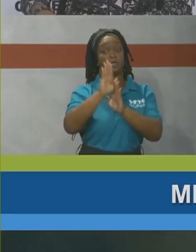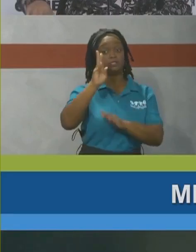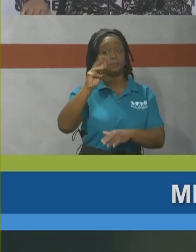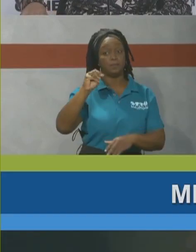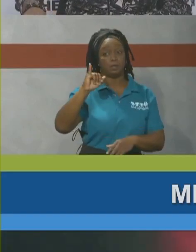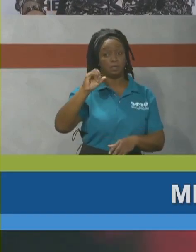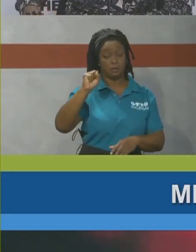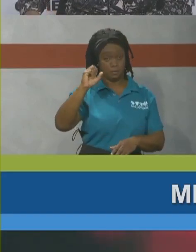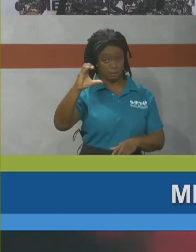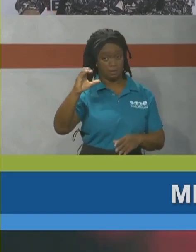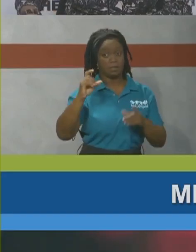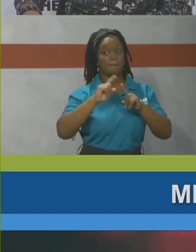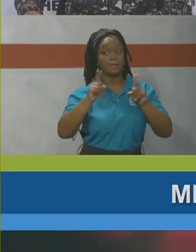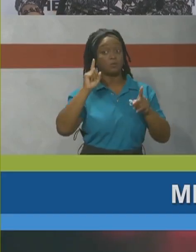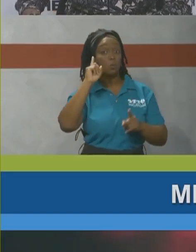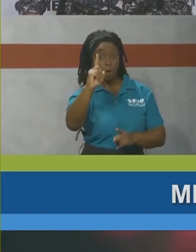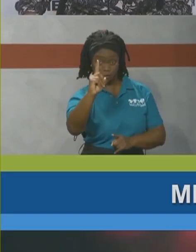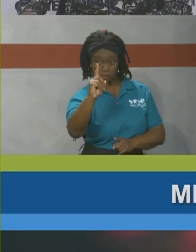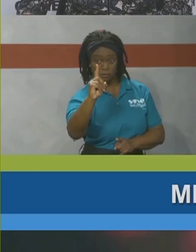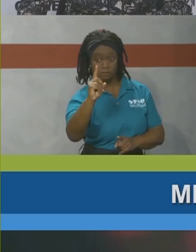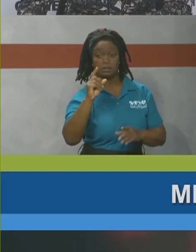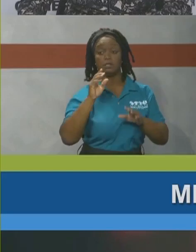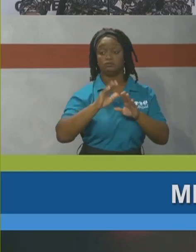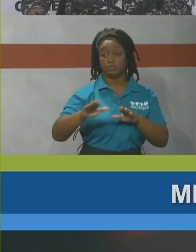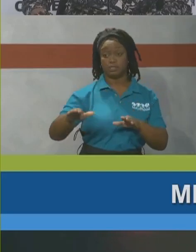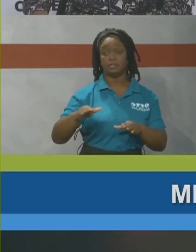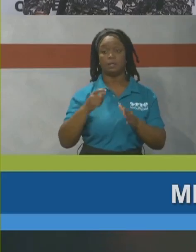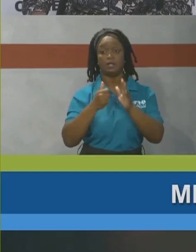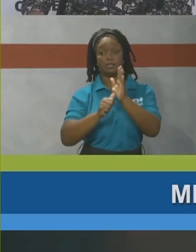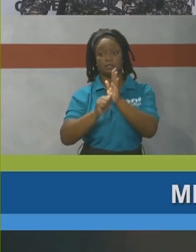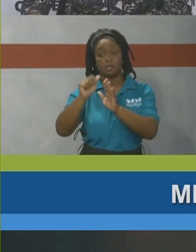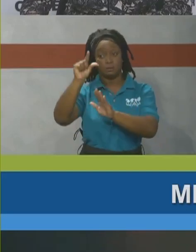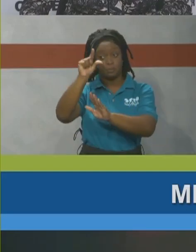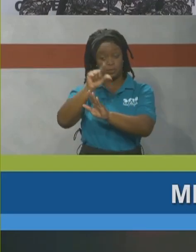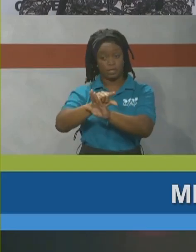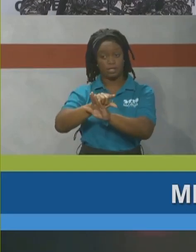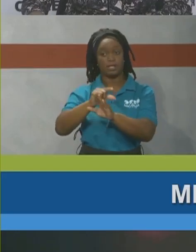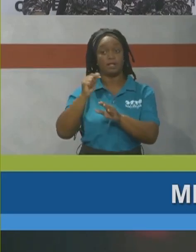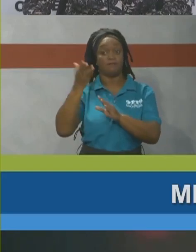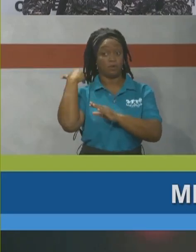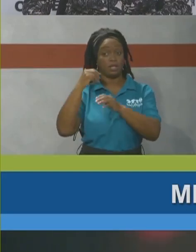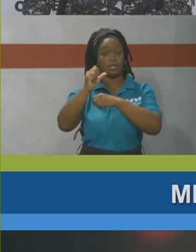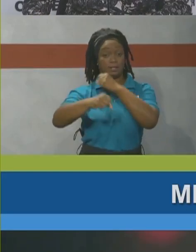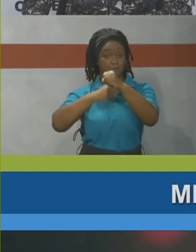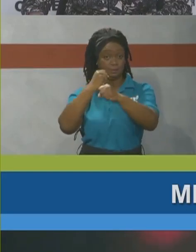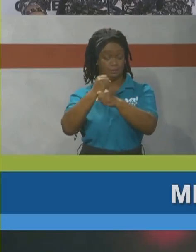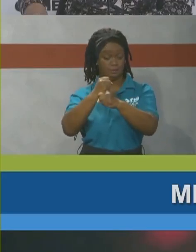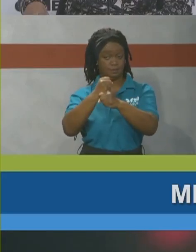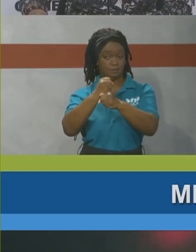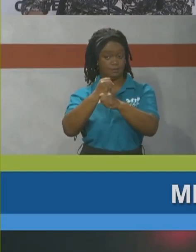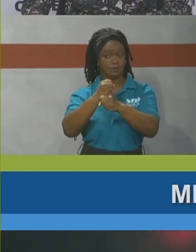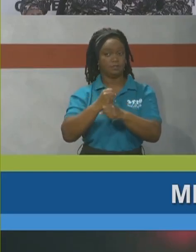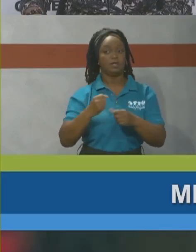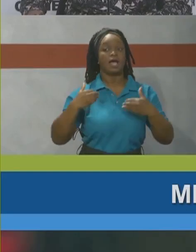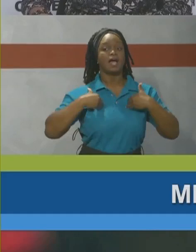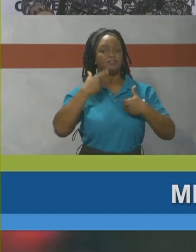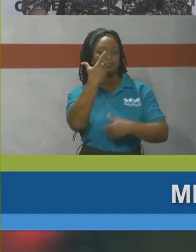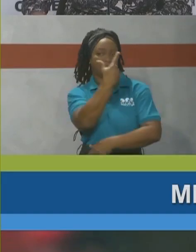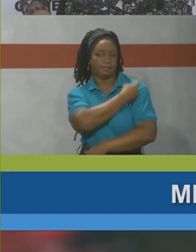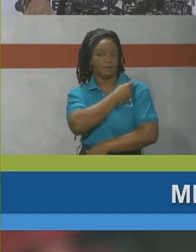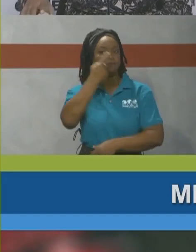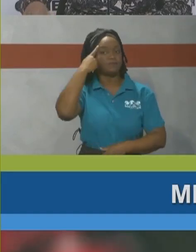far, since August last year, since we started to have vaccinations for that age group,